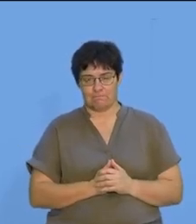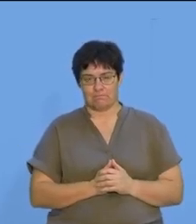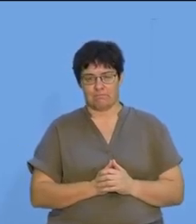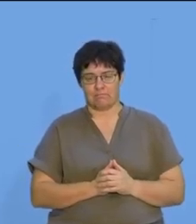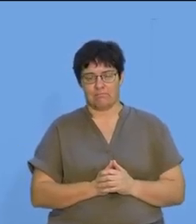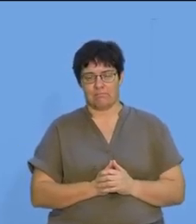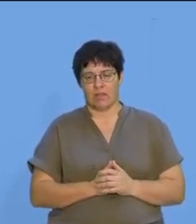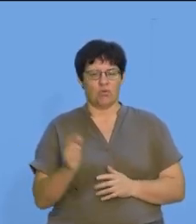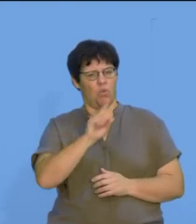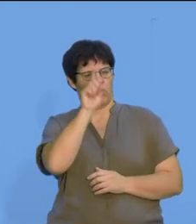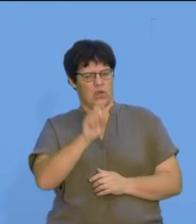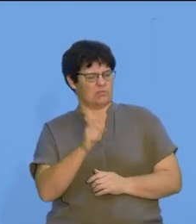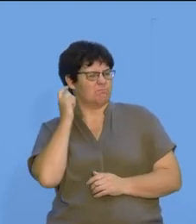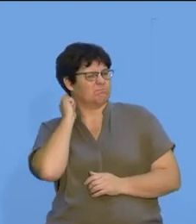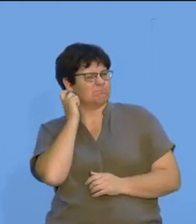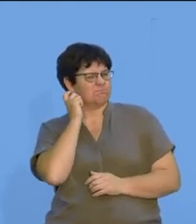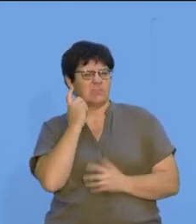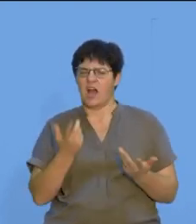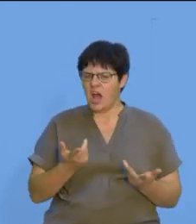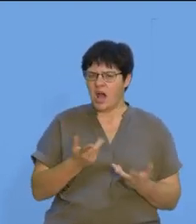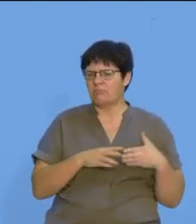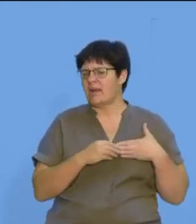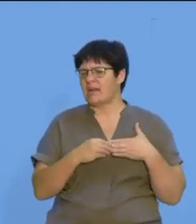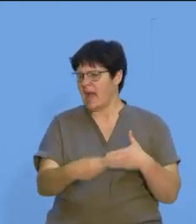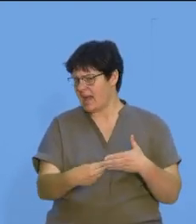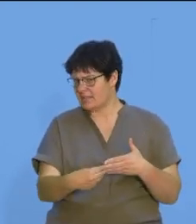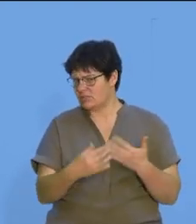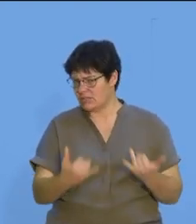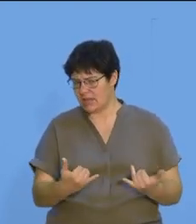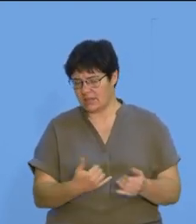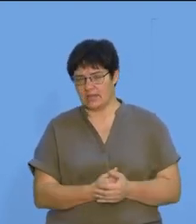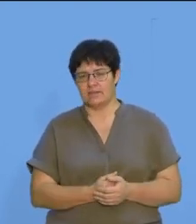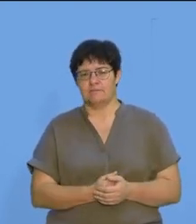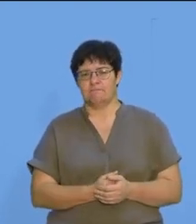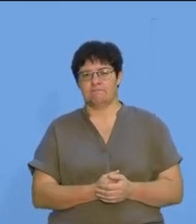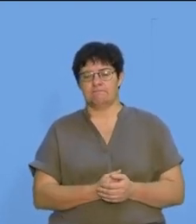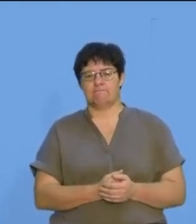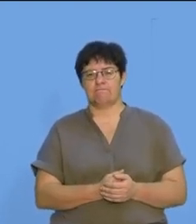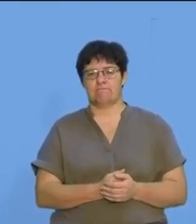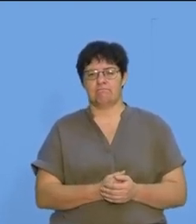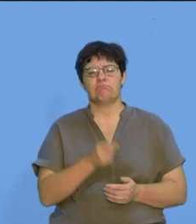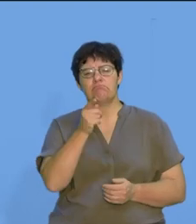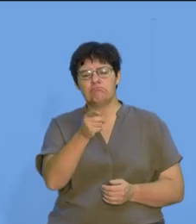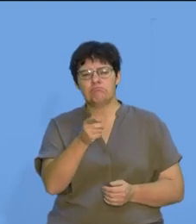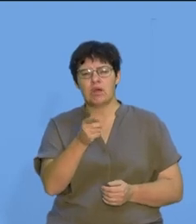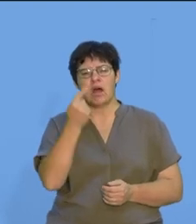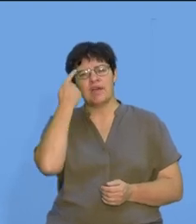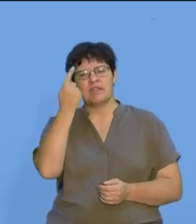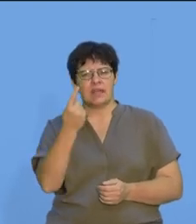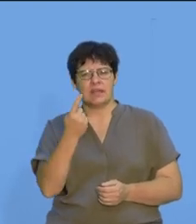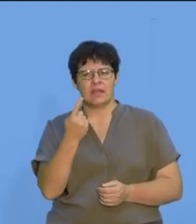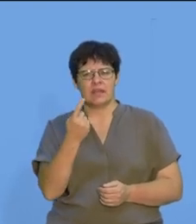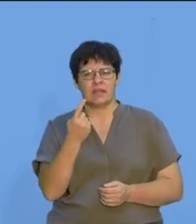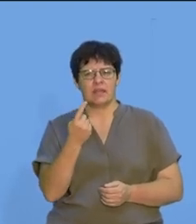big thinking question that's going to guide us in our discussion is, have you ever thought about how can we